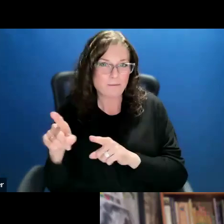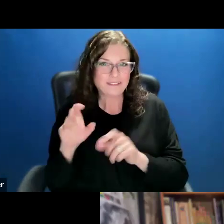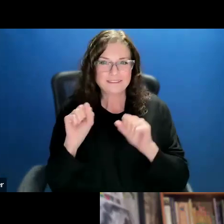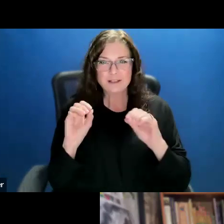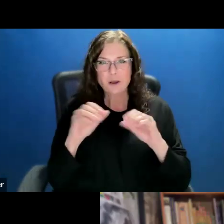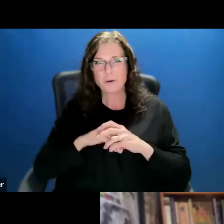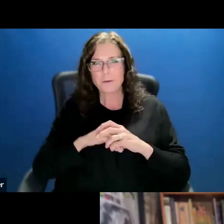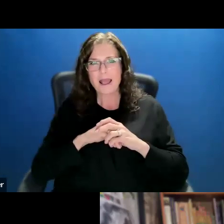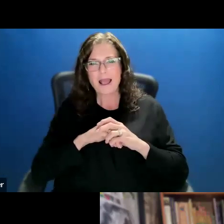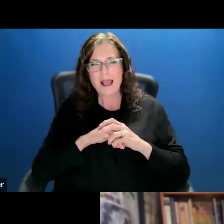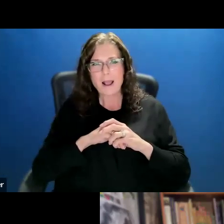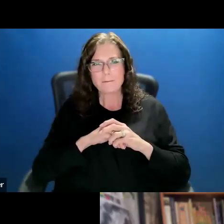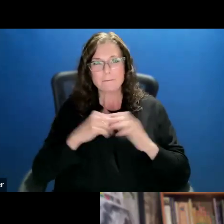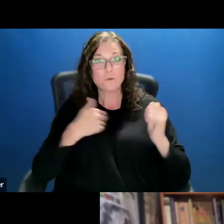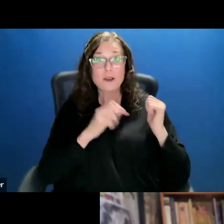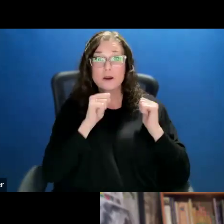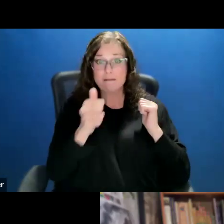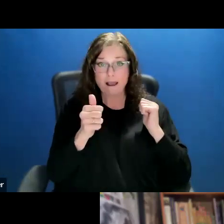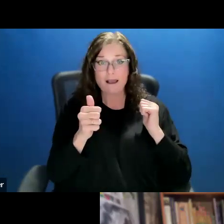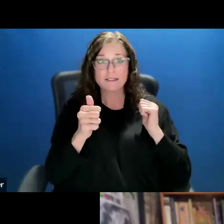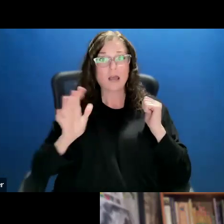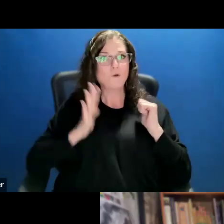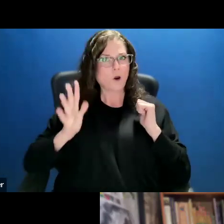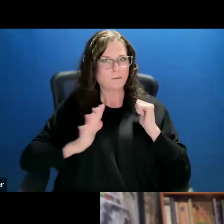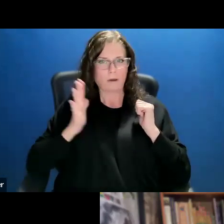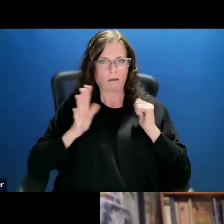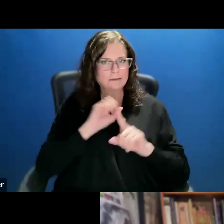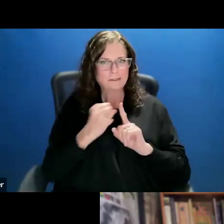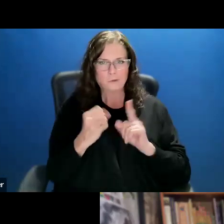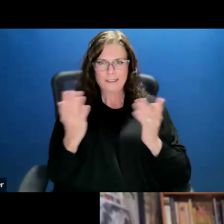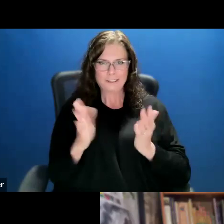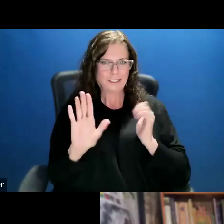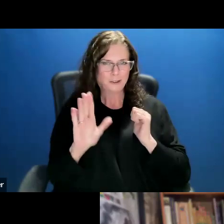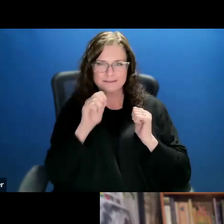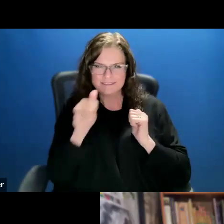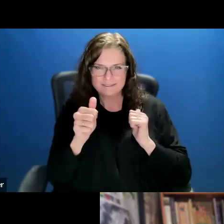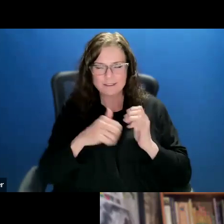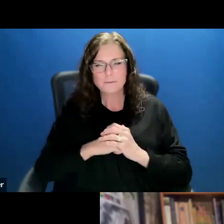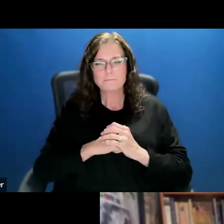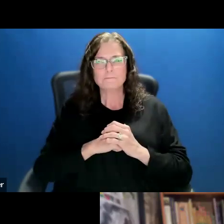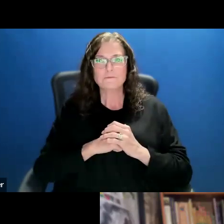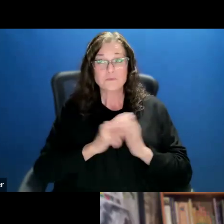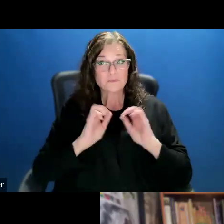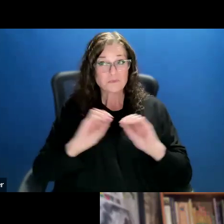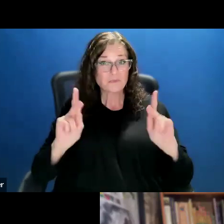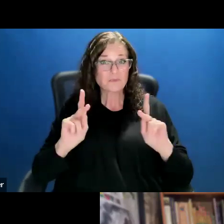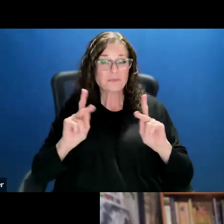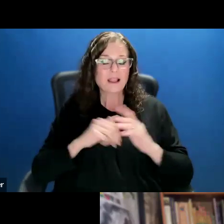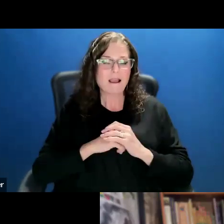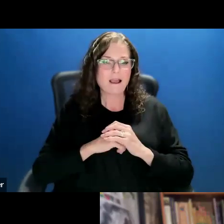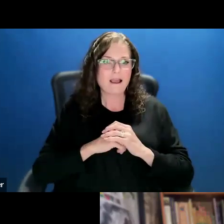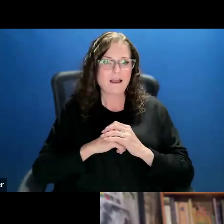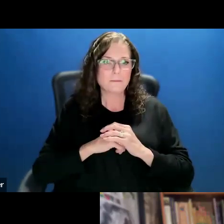So we are not a formal situation here. All right.